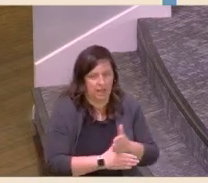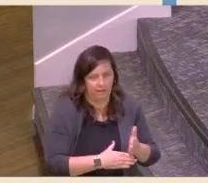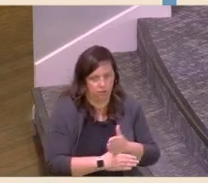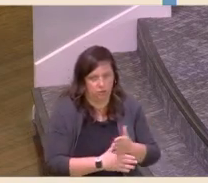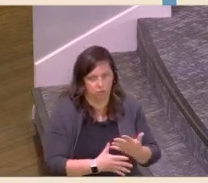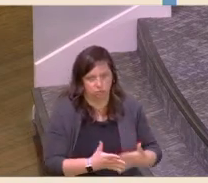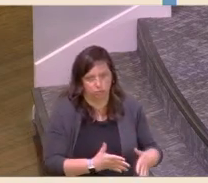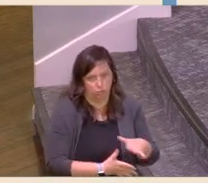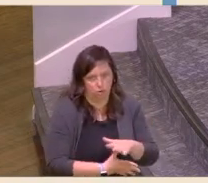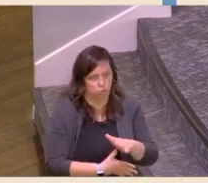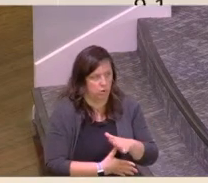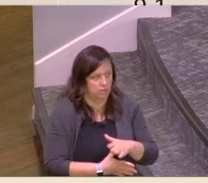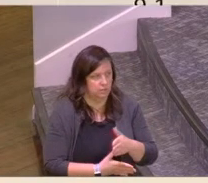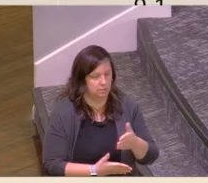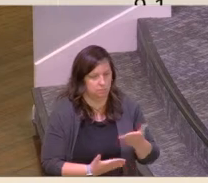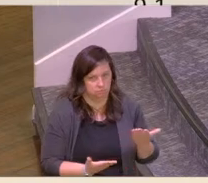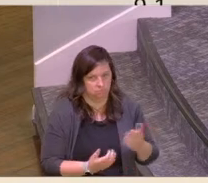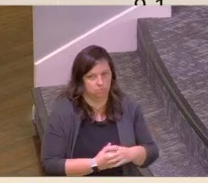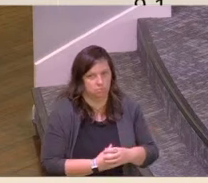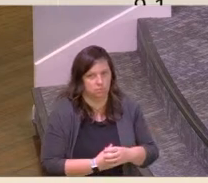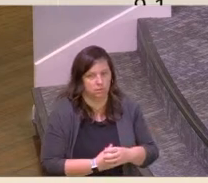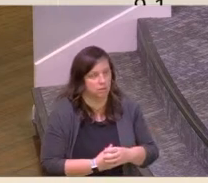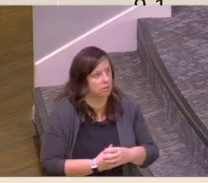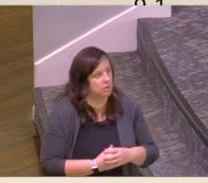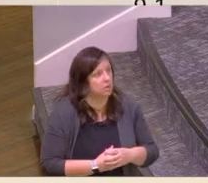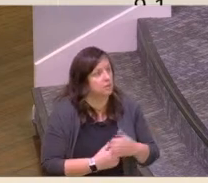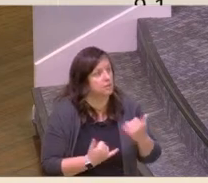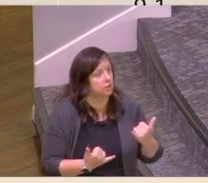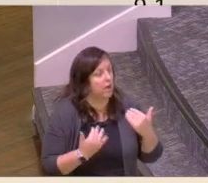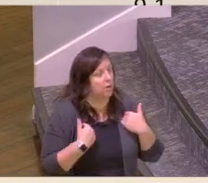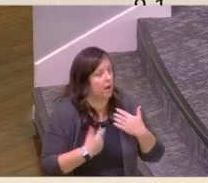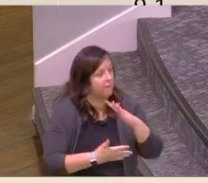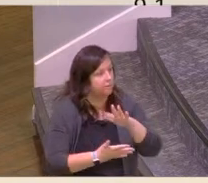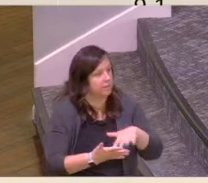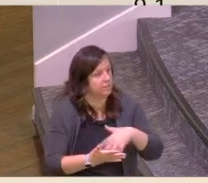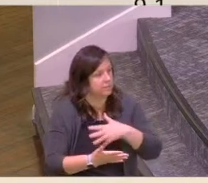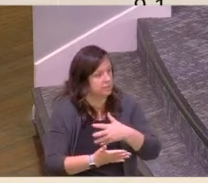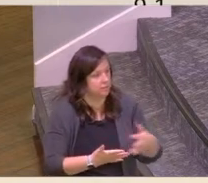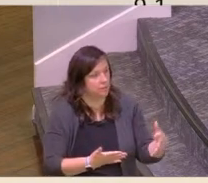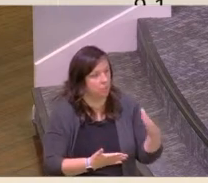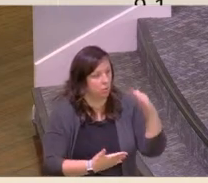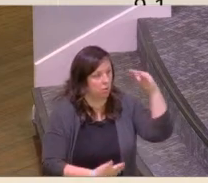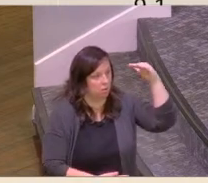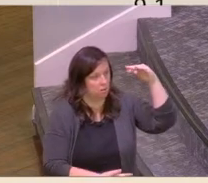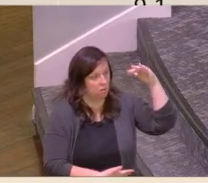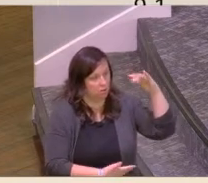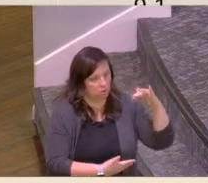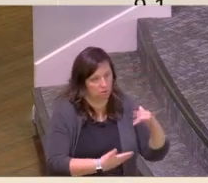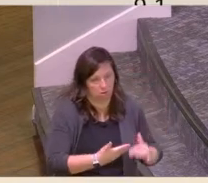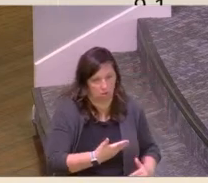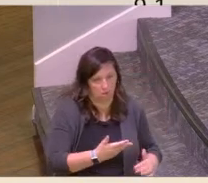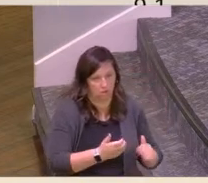I'm going to share a slide now that has a table ranked with the averages.